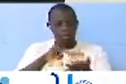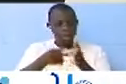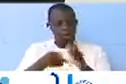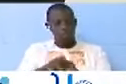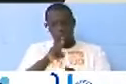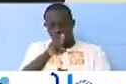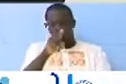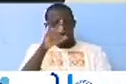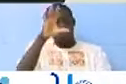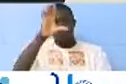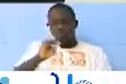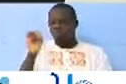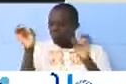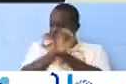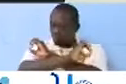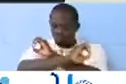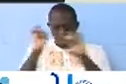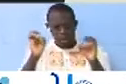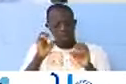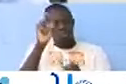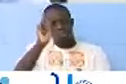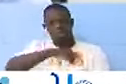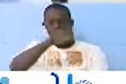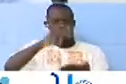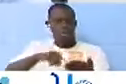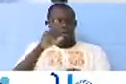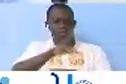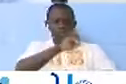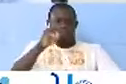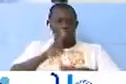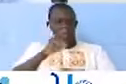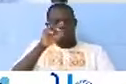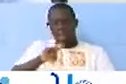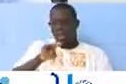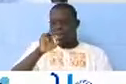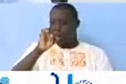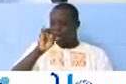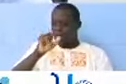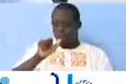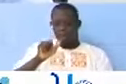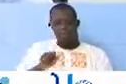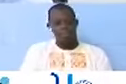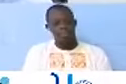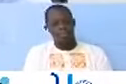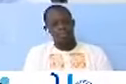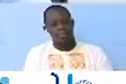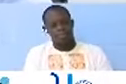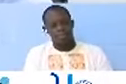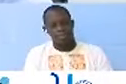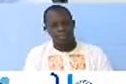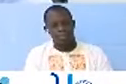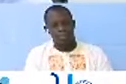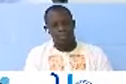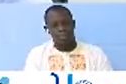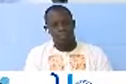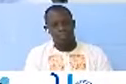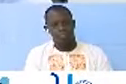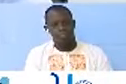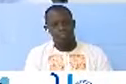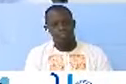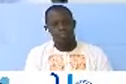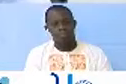Or hanin kabi be sabatirin dami re men sabatin dis ila udi amu kon wala min diko e man ku ke me alon ko ani silo manta wato men be do ko NIA.